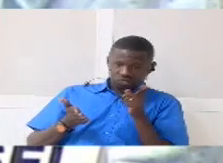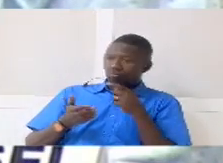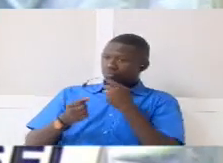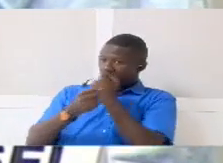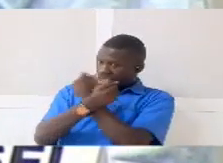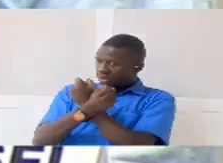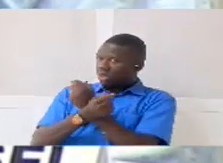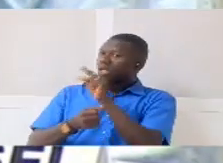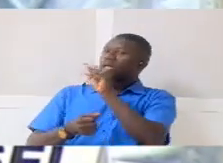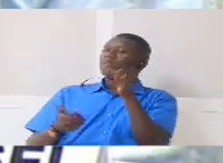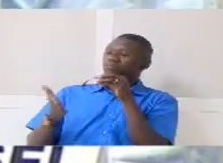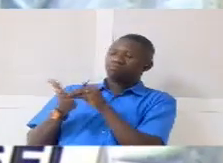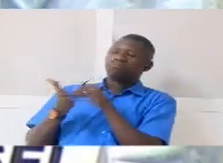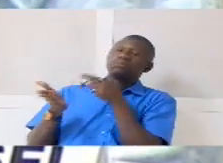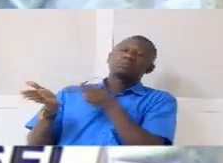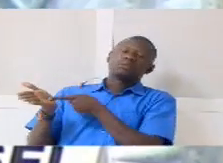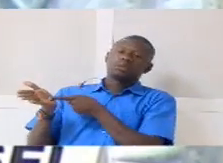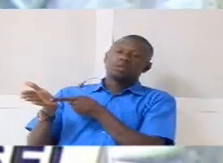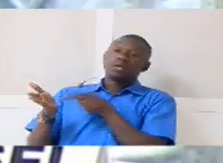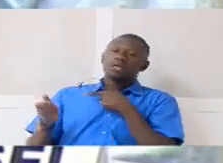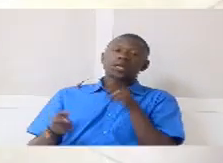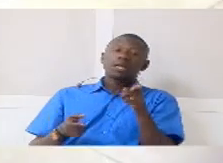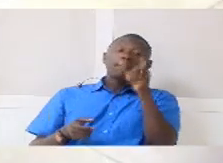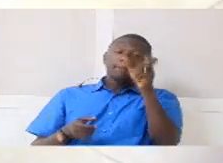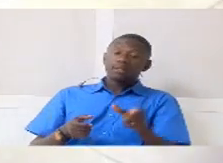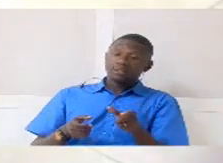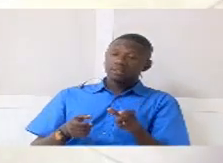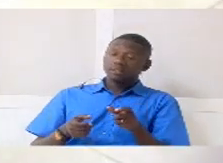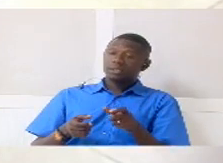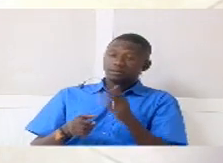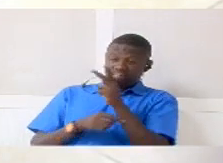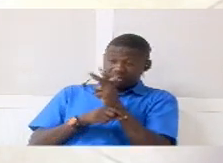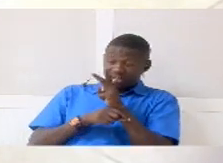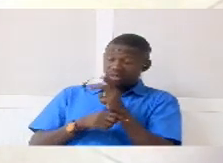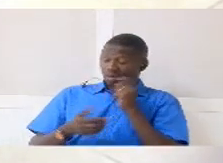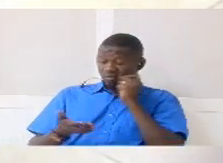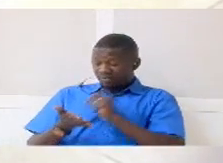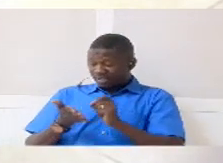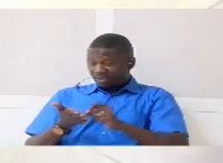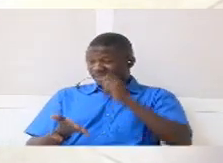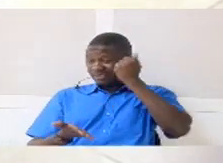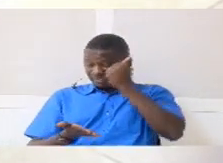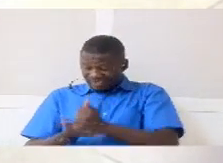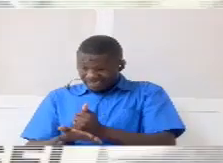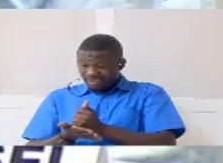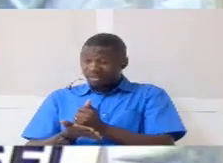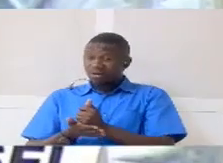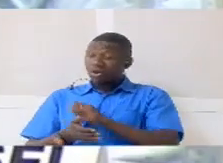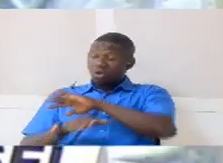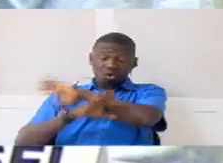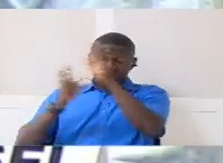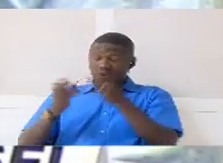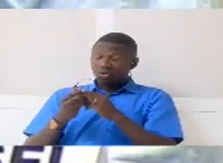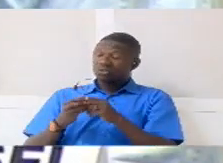or order bears the signature and seal of the proper authority and in all